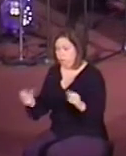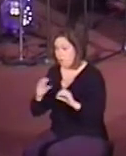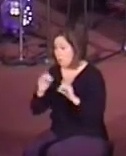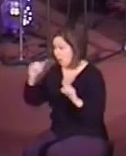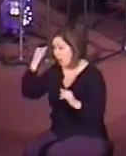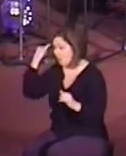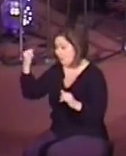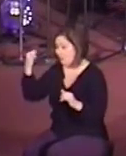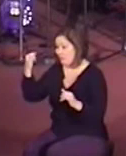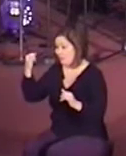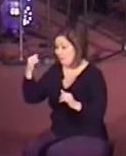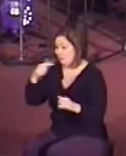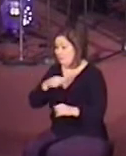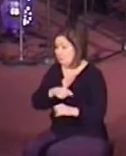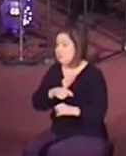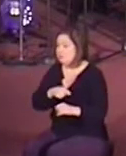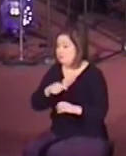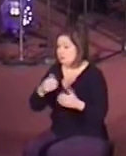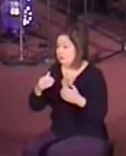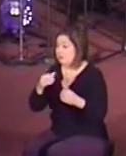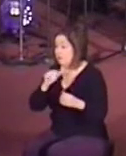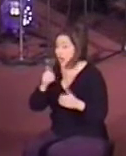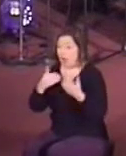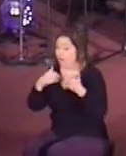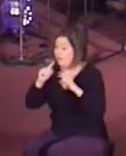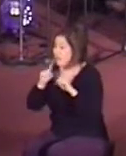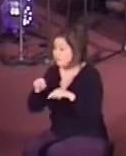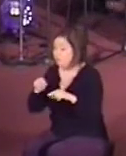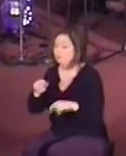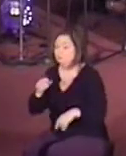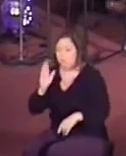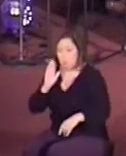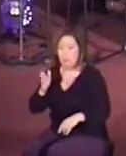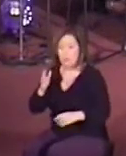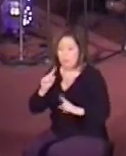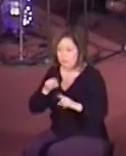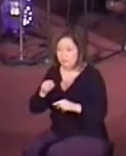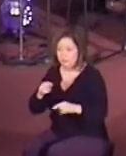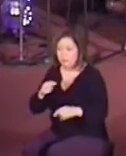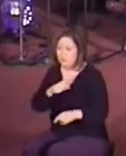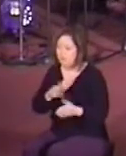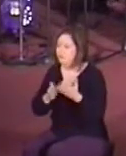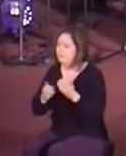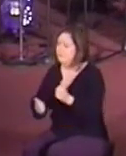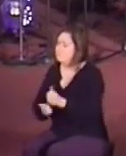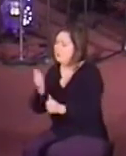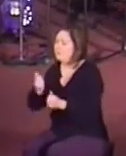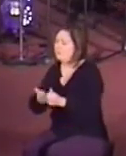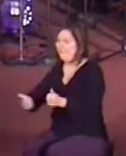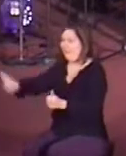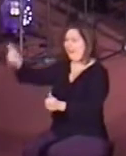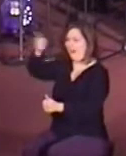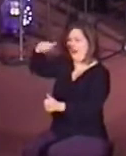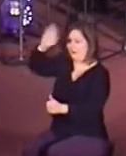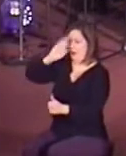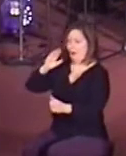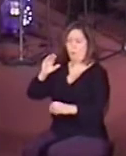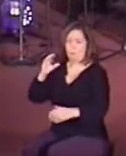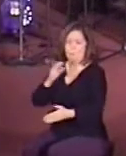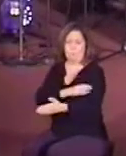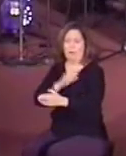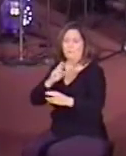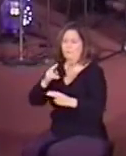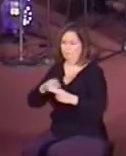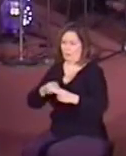that if you run by Daniel, he doesn't have an answer to, because Daniel serves the Most High God. What a powerful reputation to have had